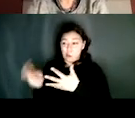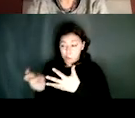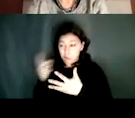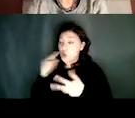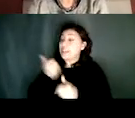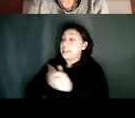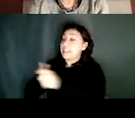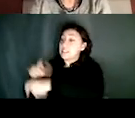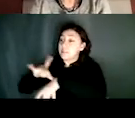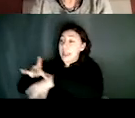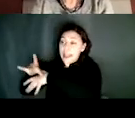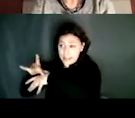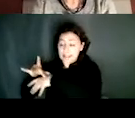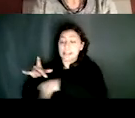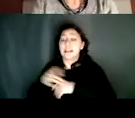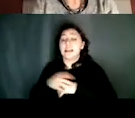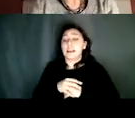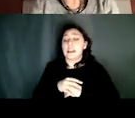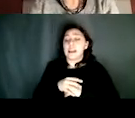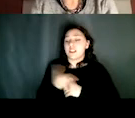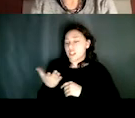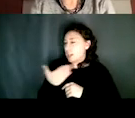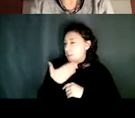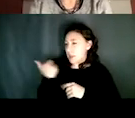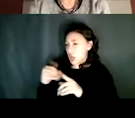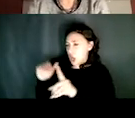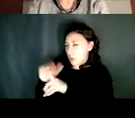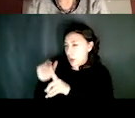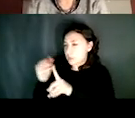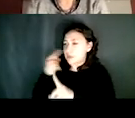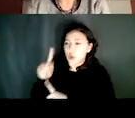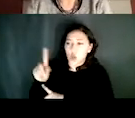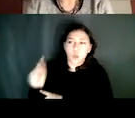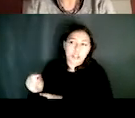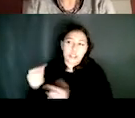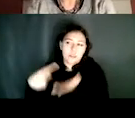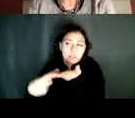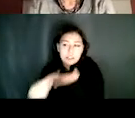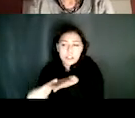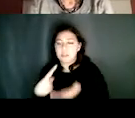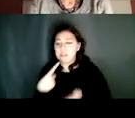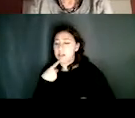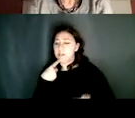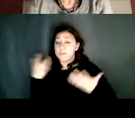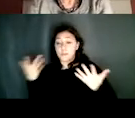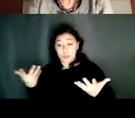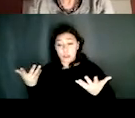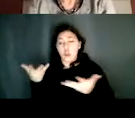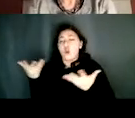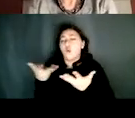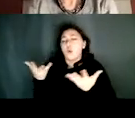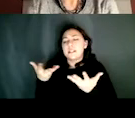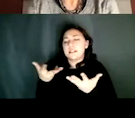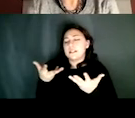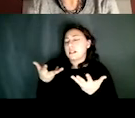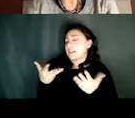as, what's the value of space science and exploration for a planet that is in crisis? And what should be the future